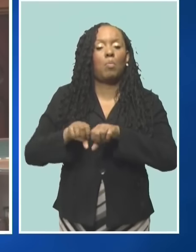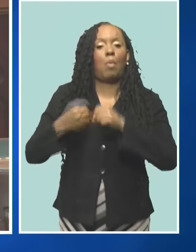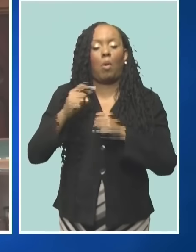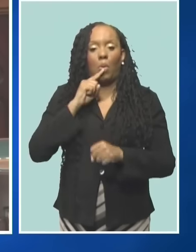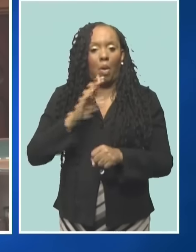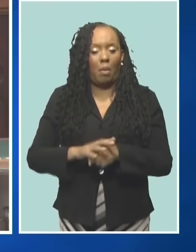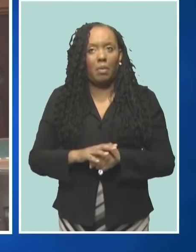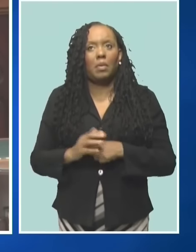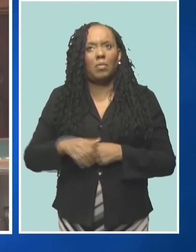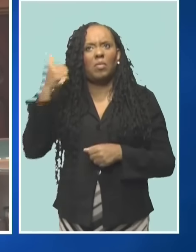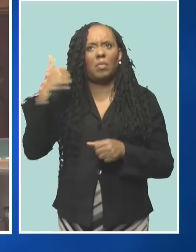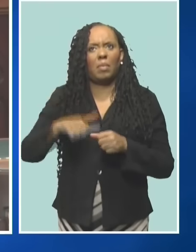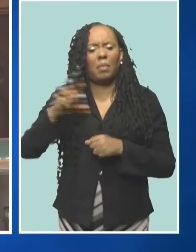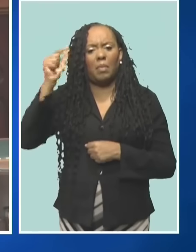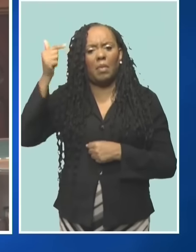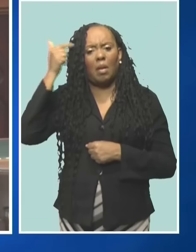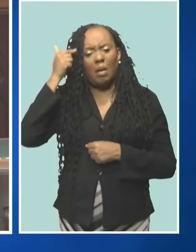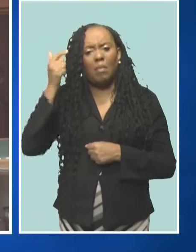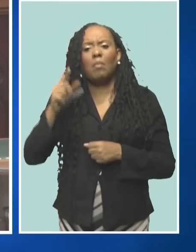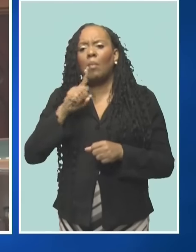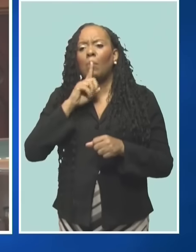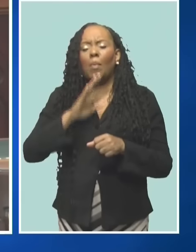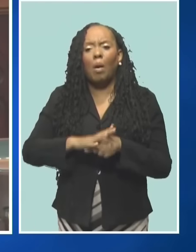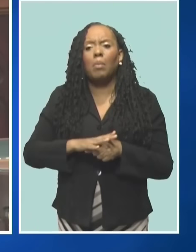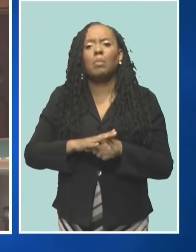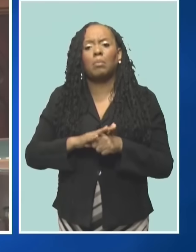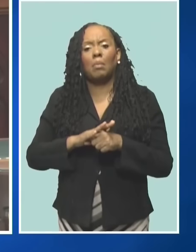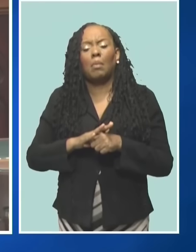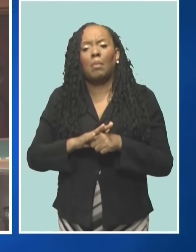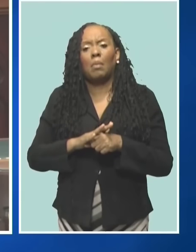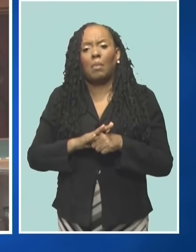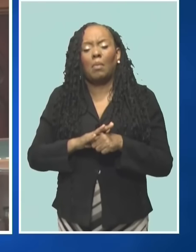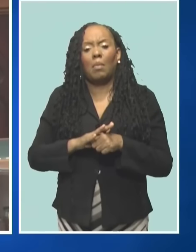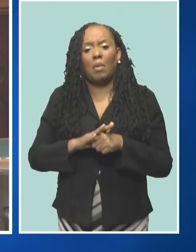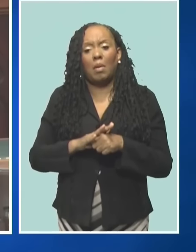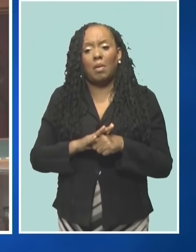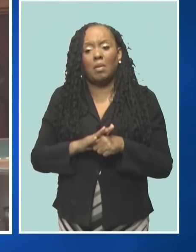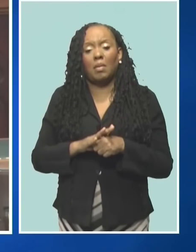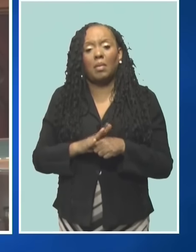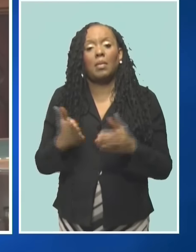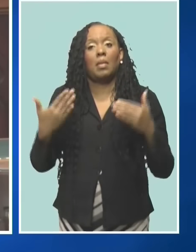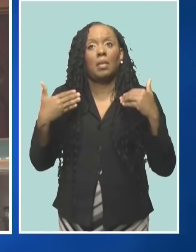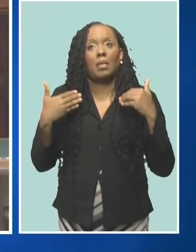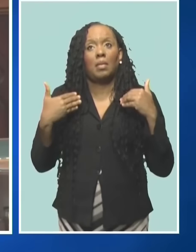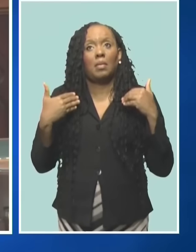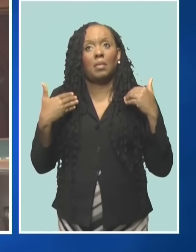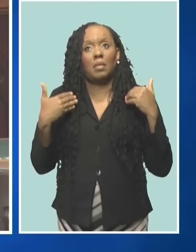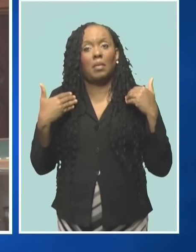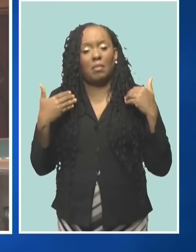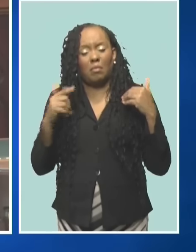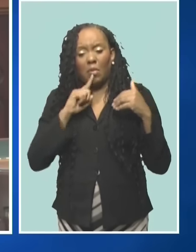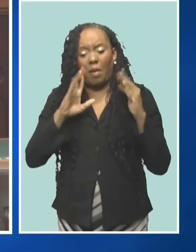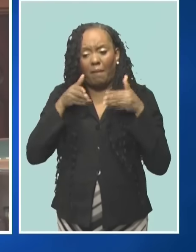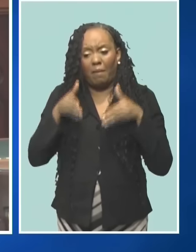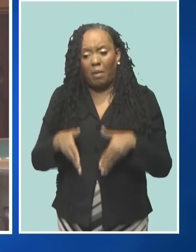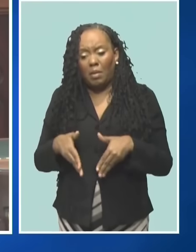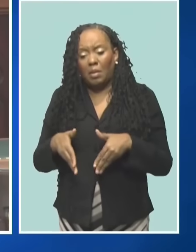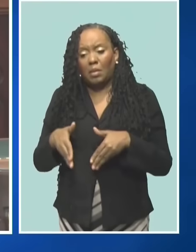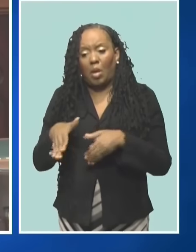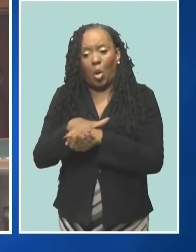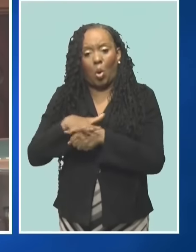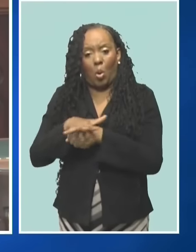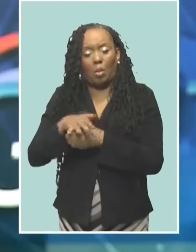earlier objective to place more reliance on local debt as opposed to foreign